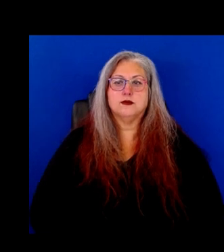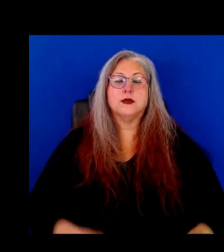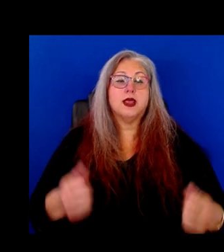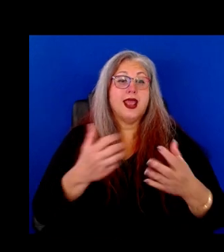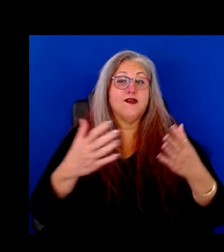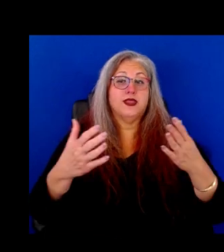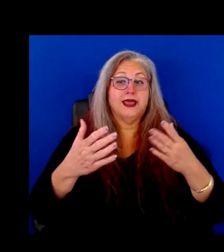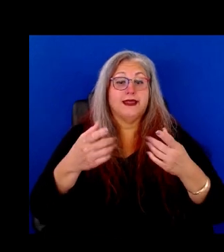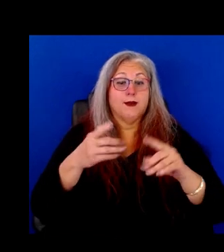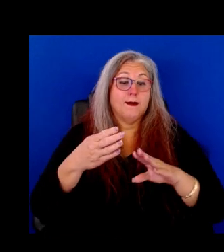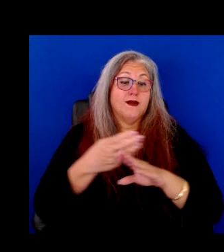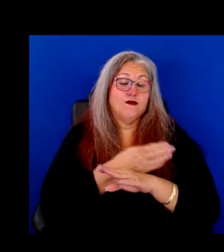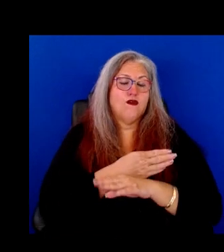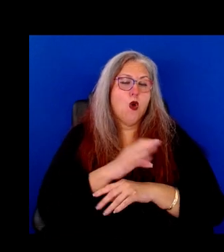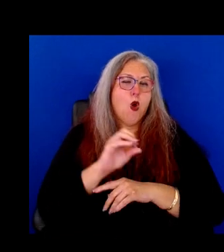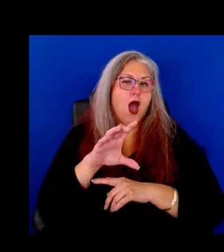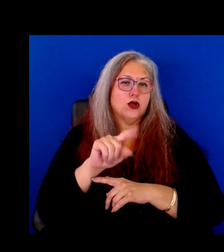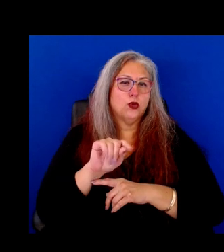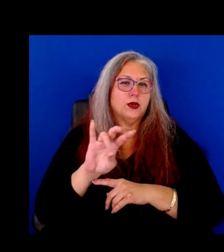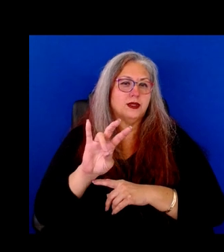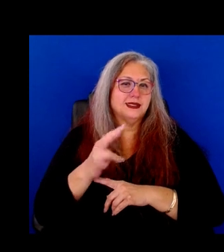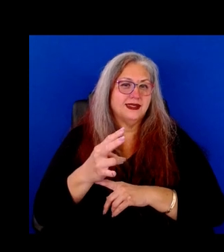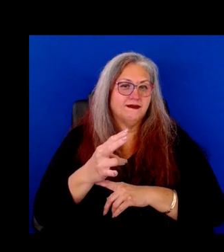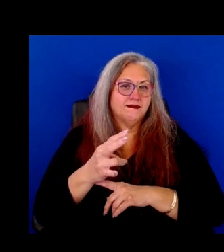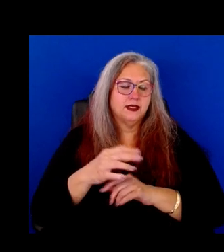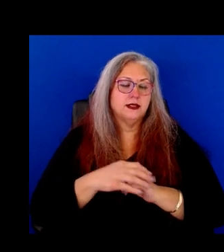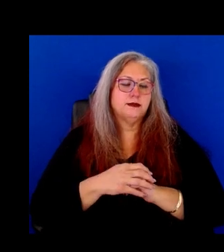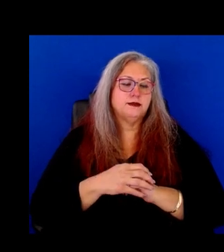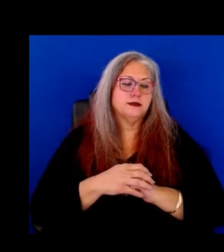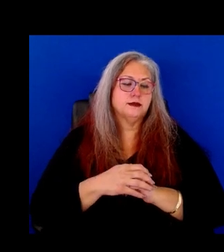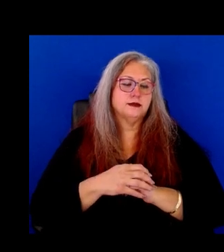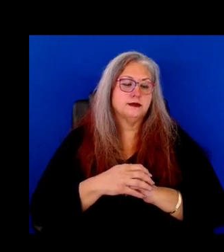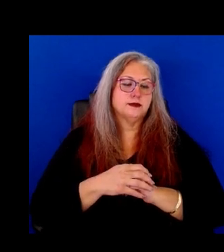Everything before the 7th of October